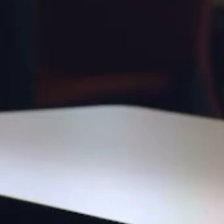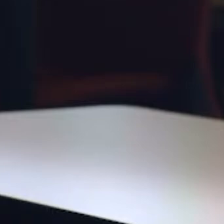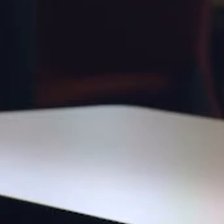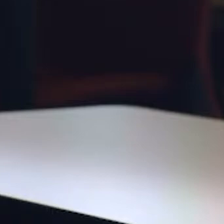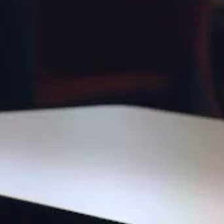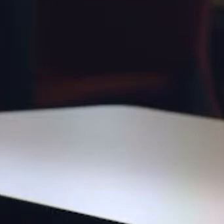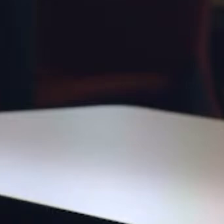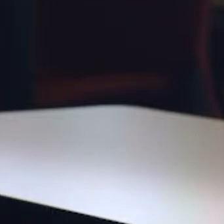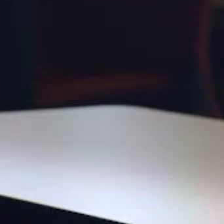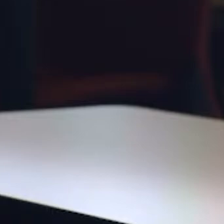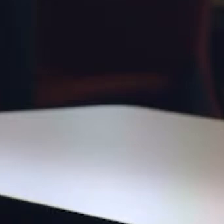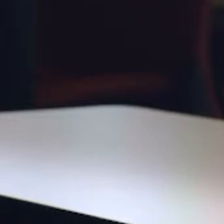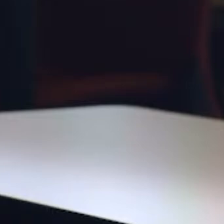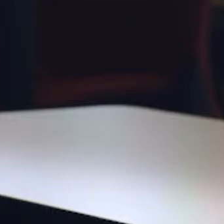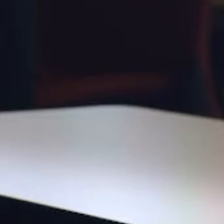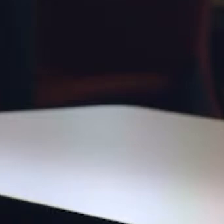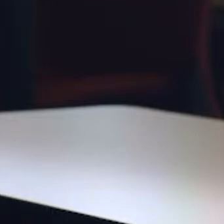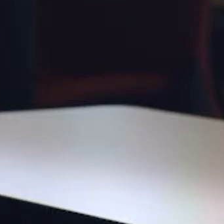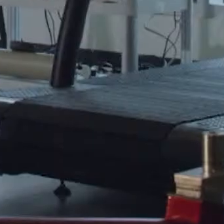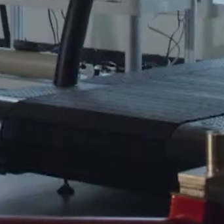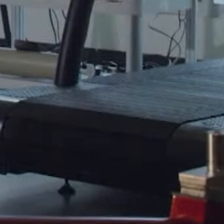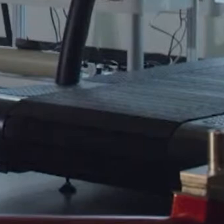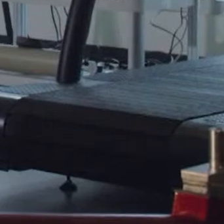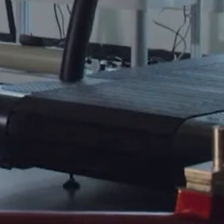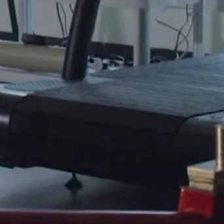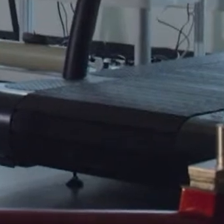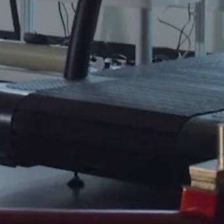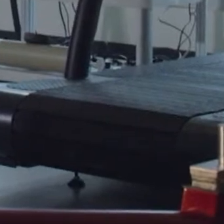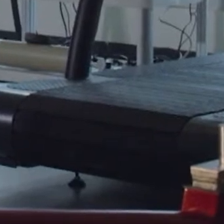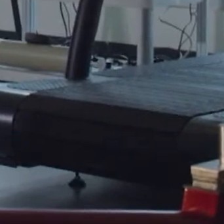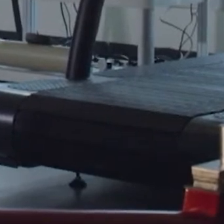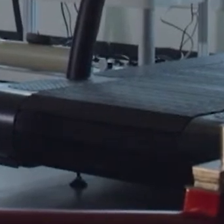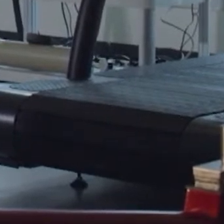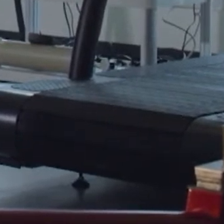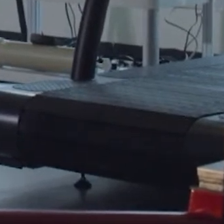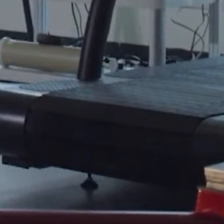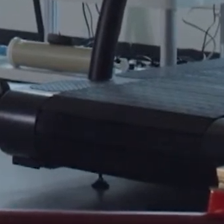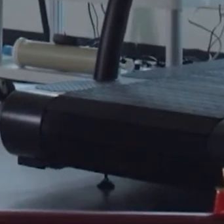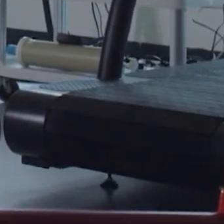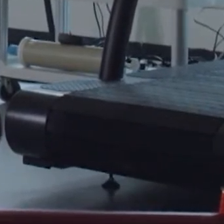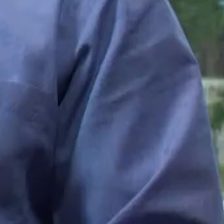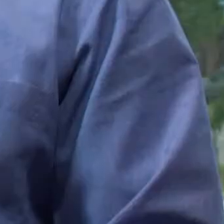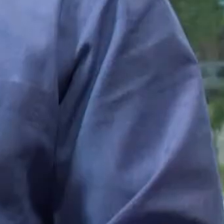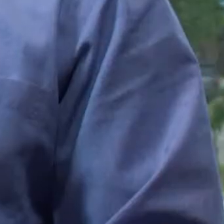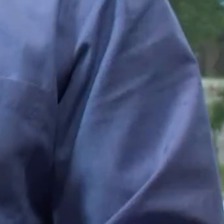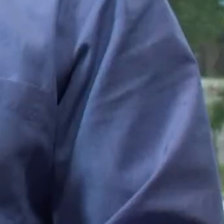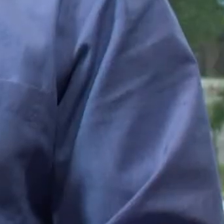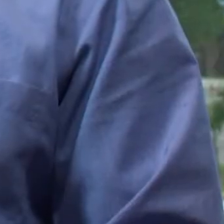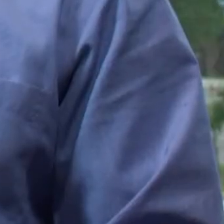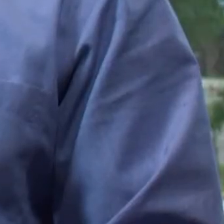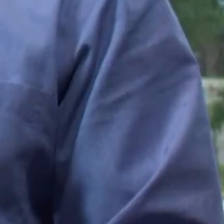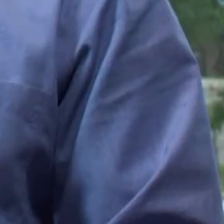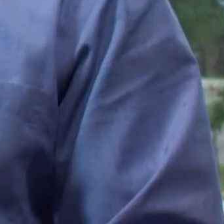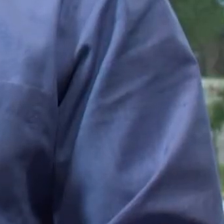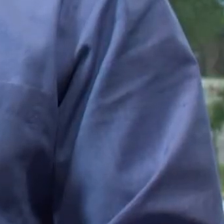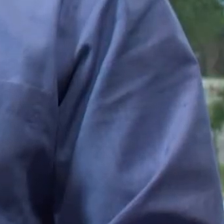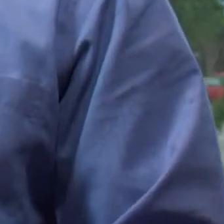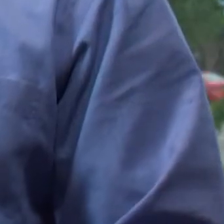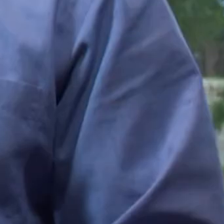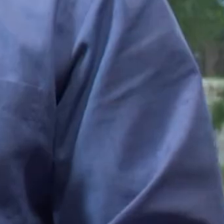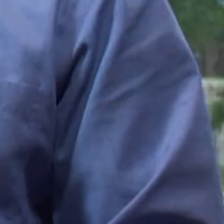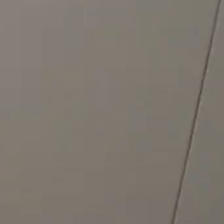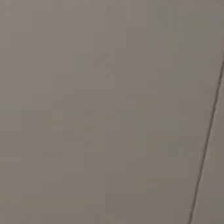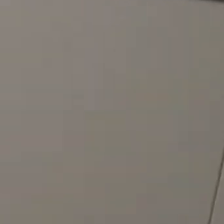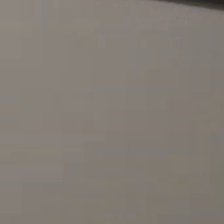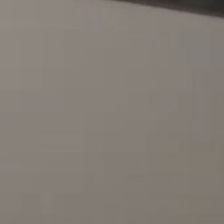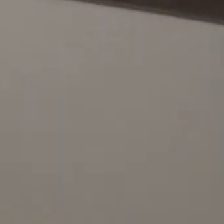the next few years to develop a robust interprofessional curriculum. For someone like me who studies altitude physiology,